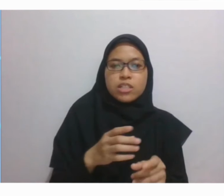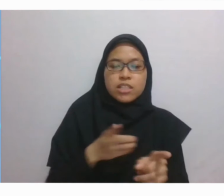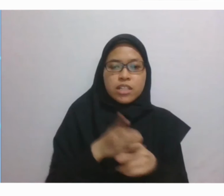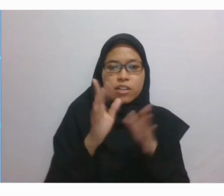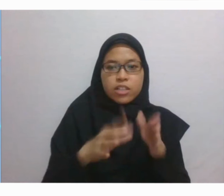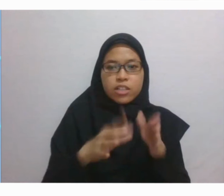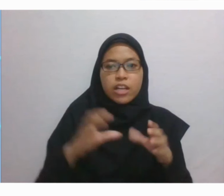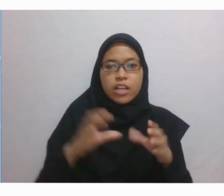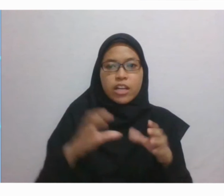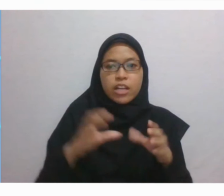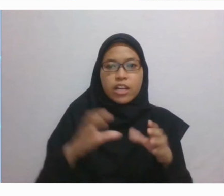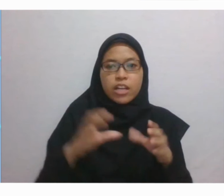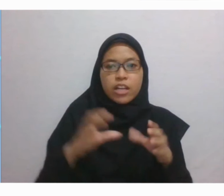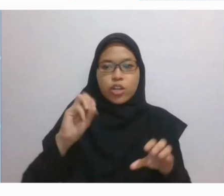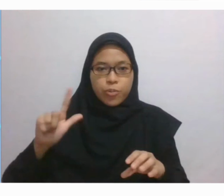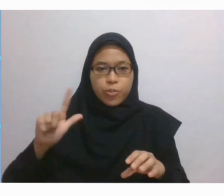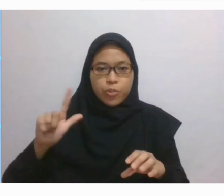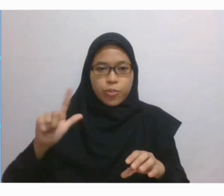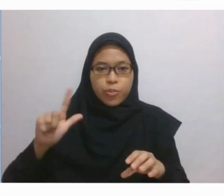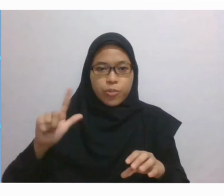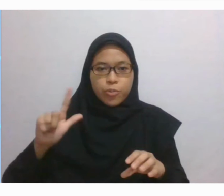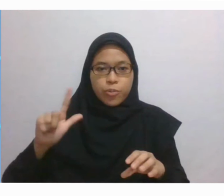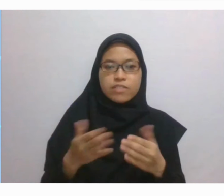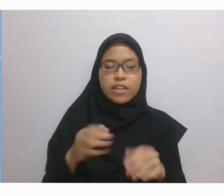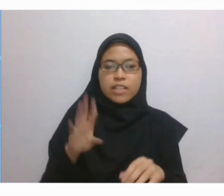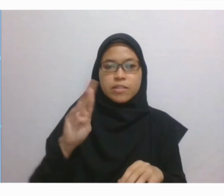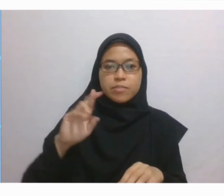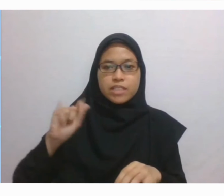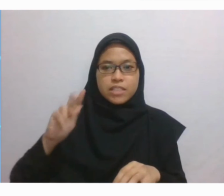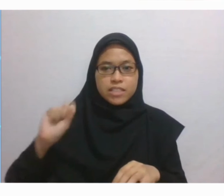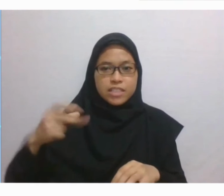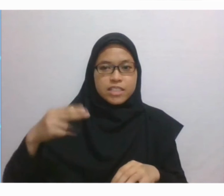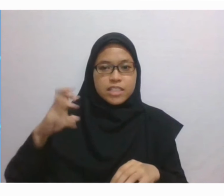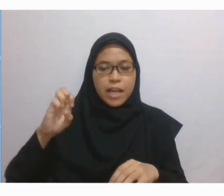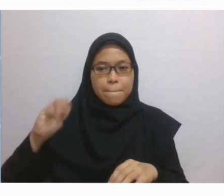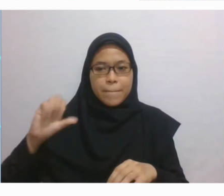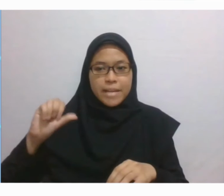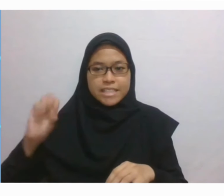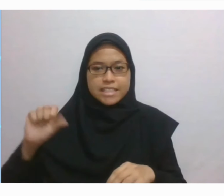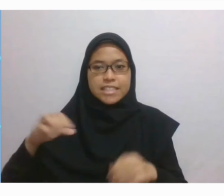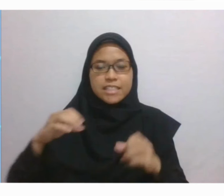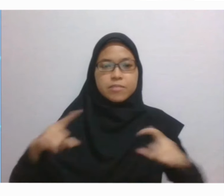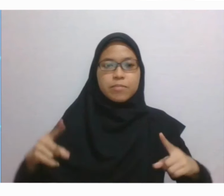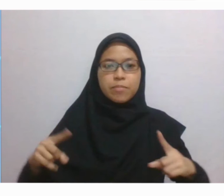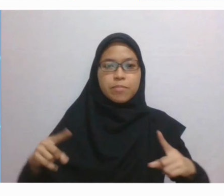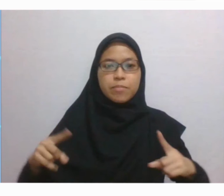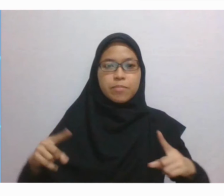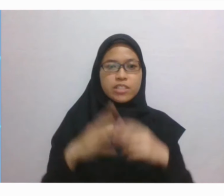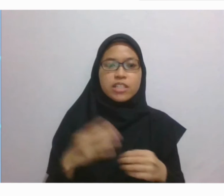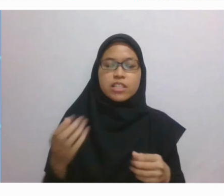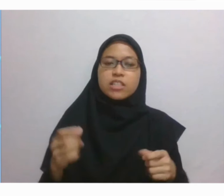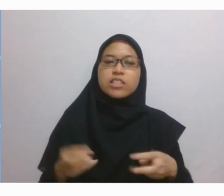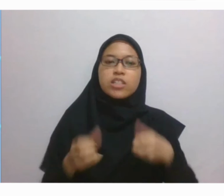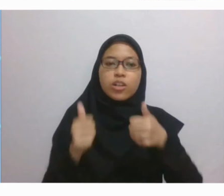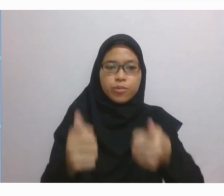and has served as Deputy Head of Mission at the British Embassies in Paris and Hanoi. She has been awarded